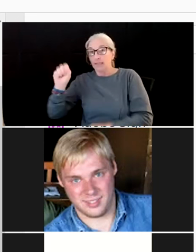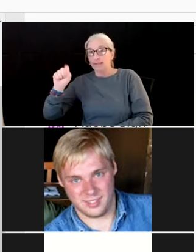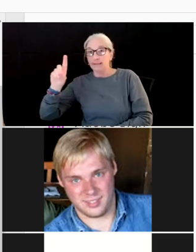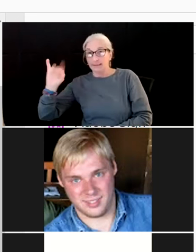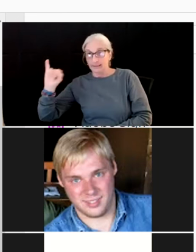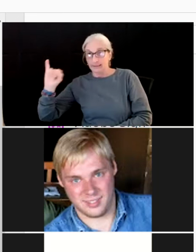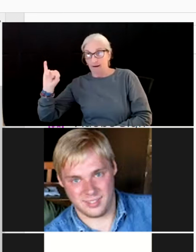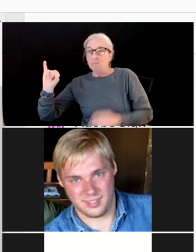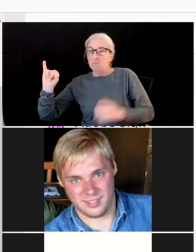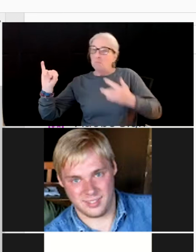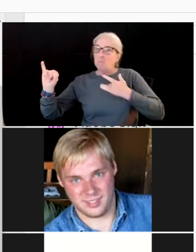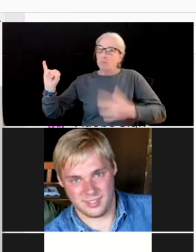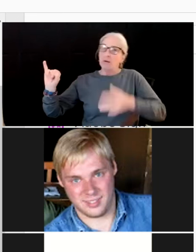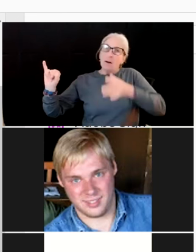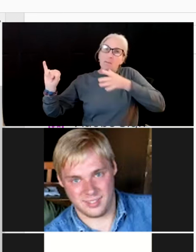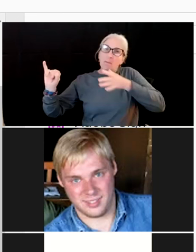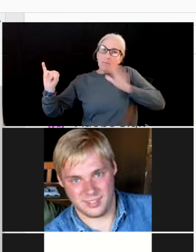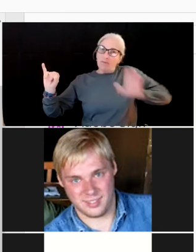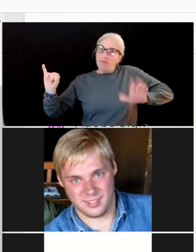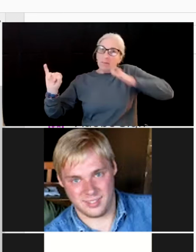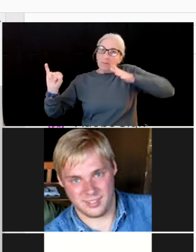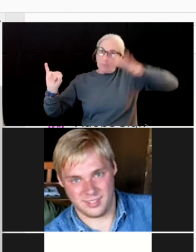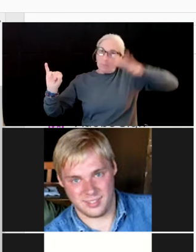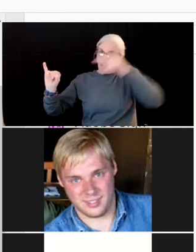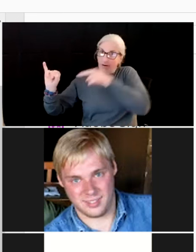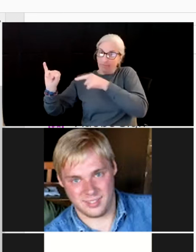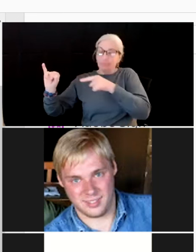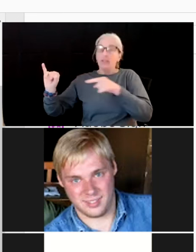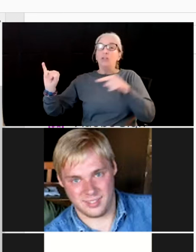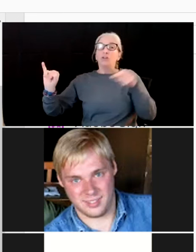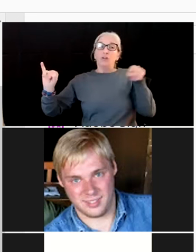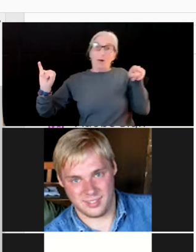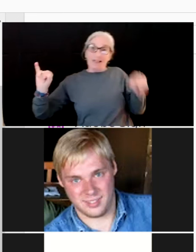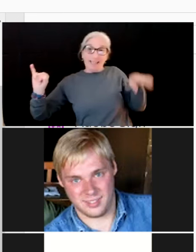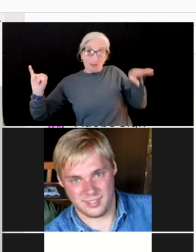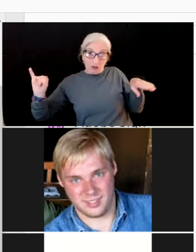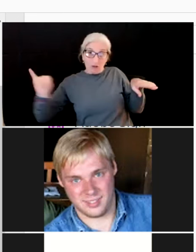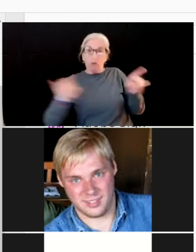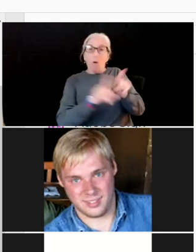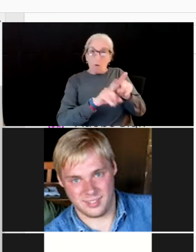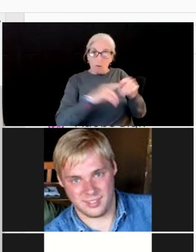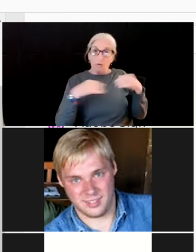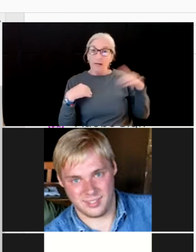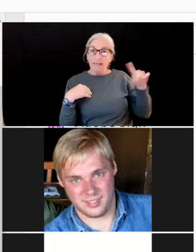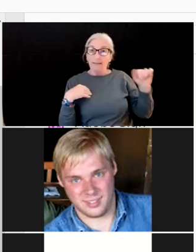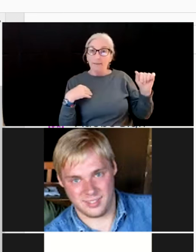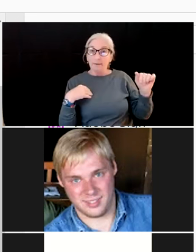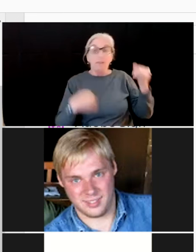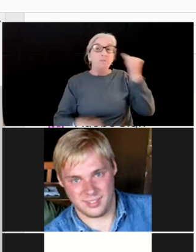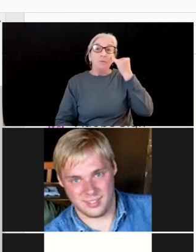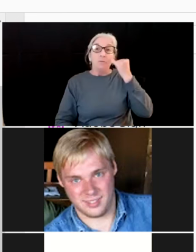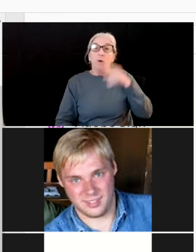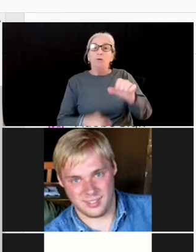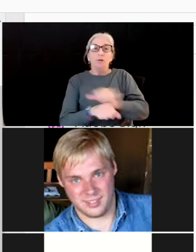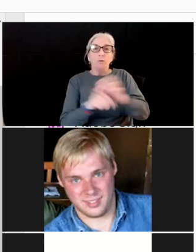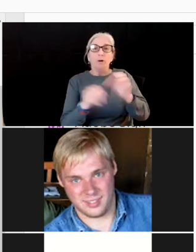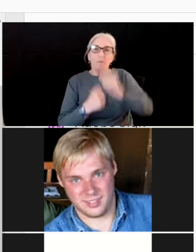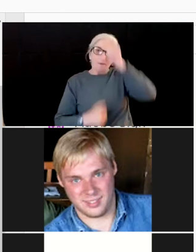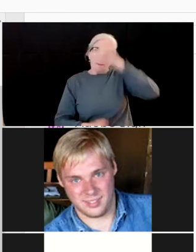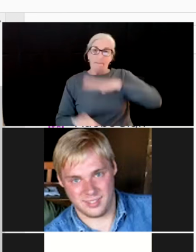parent who also has a disability. So let's say, for example, you're working with Joe Smith and